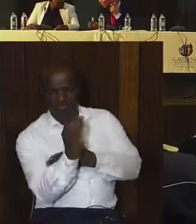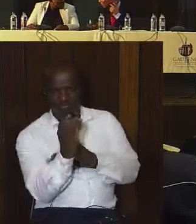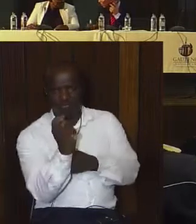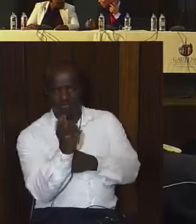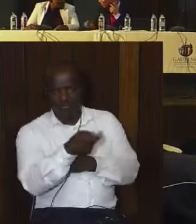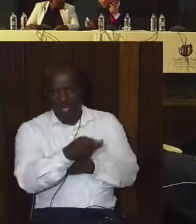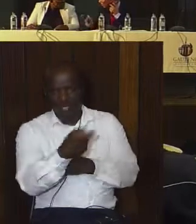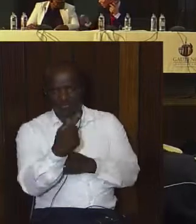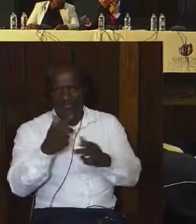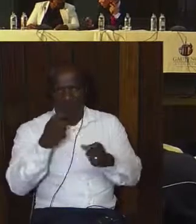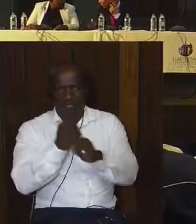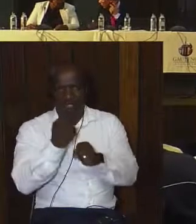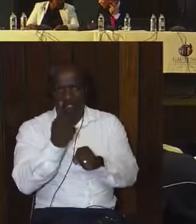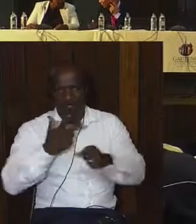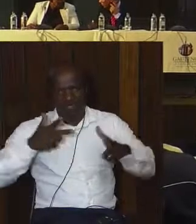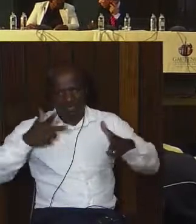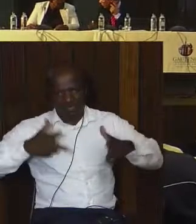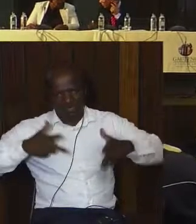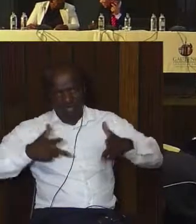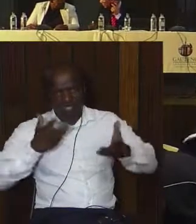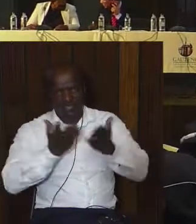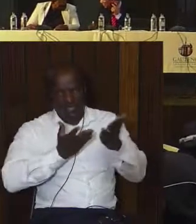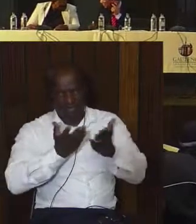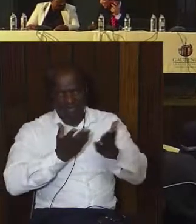for what?